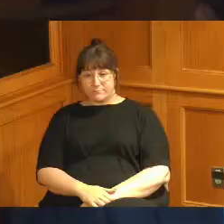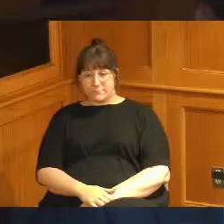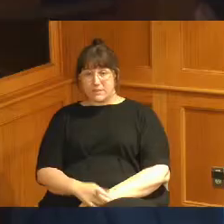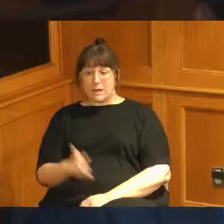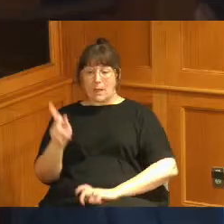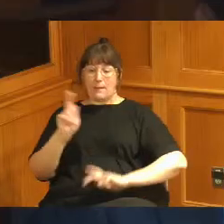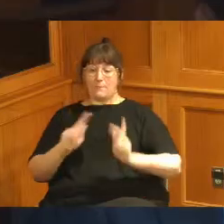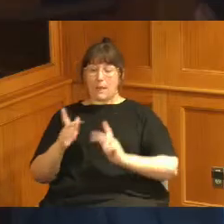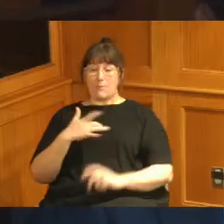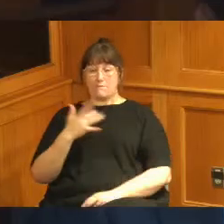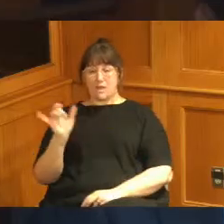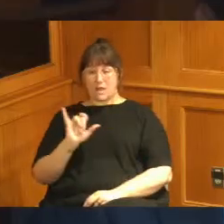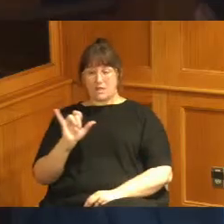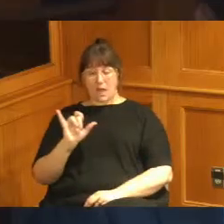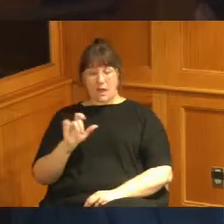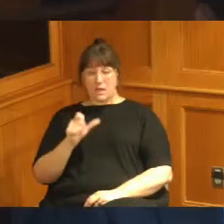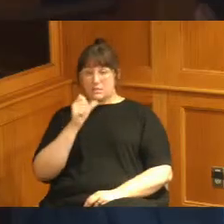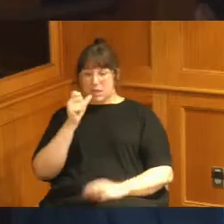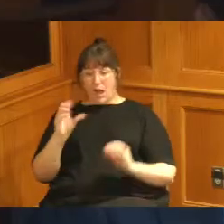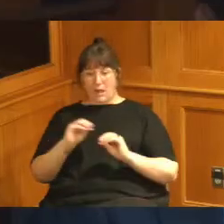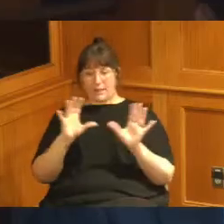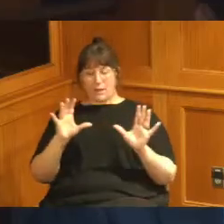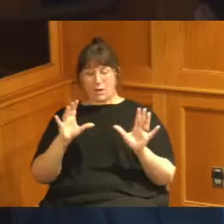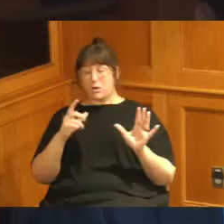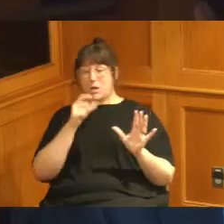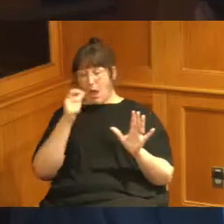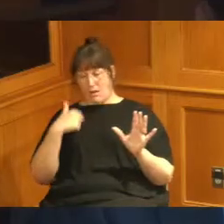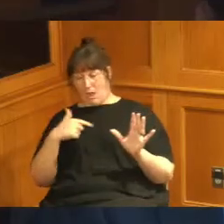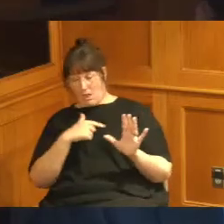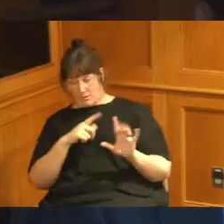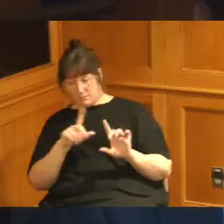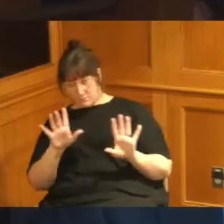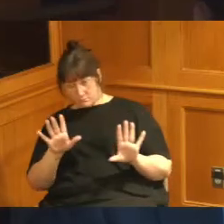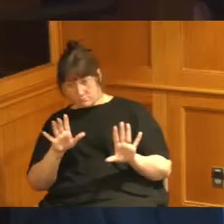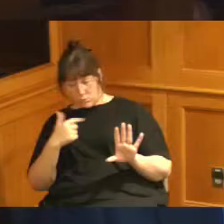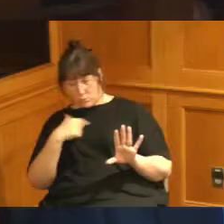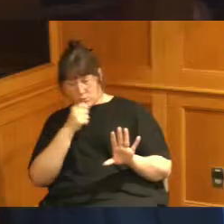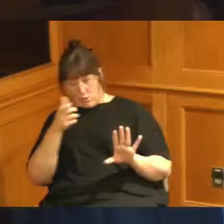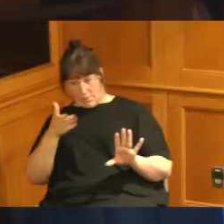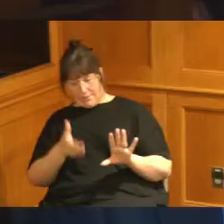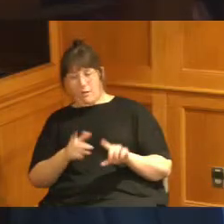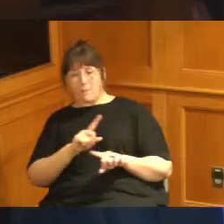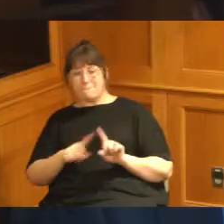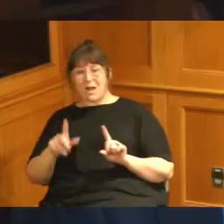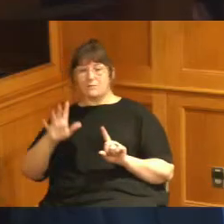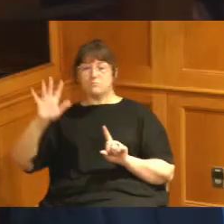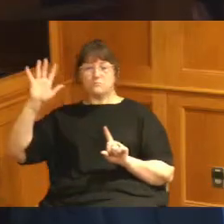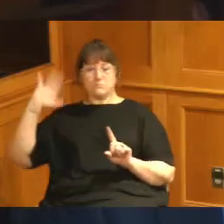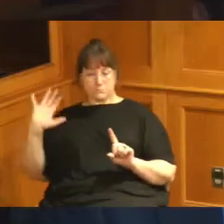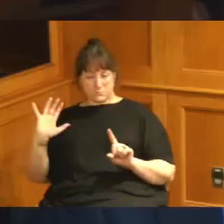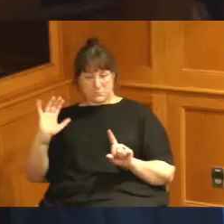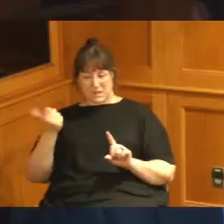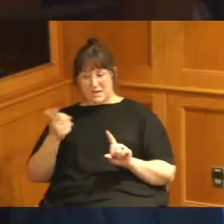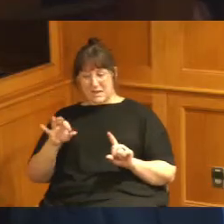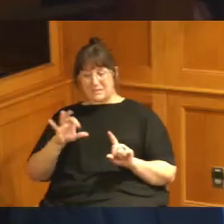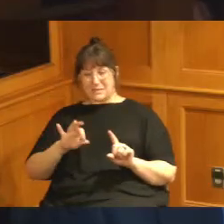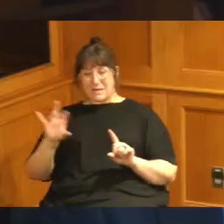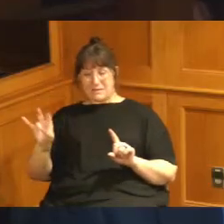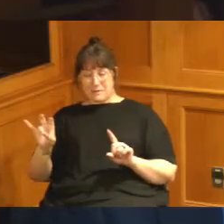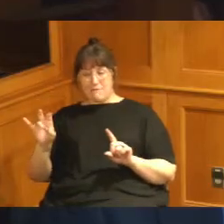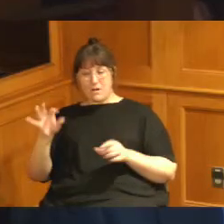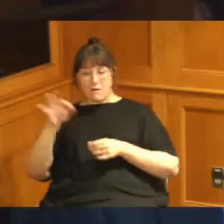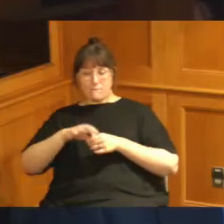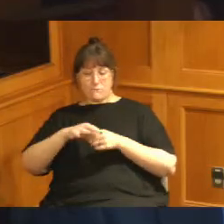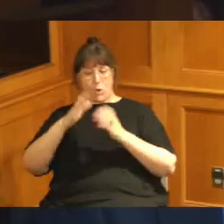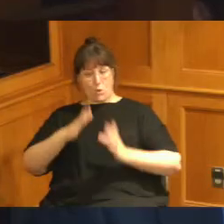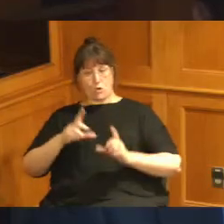felt like we were not transparent, not us, because we wasn't here, but the last group of commissioners were not transparent. In 1997, voters